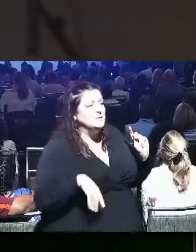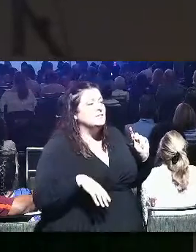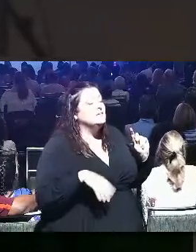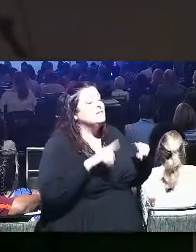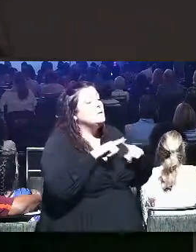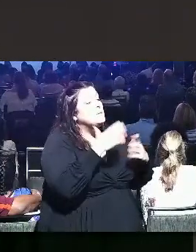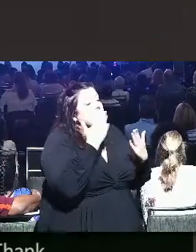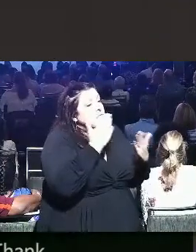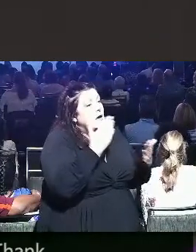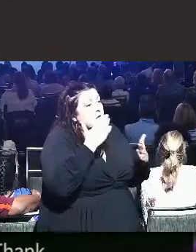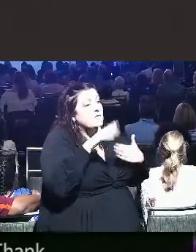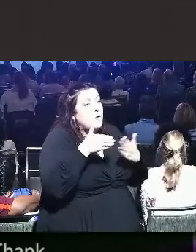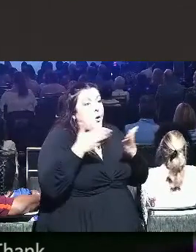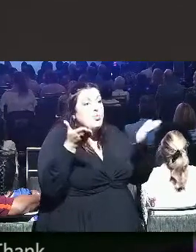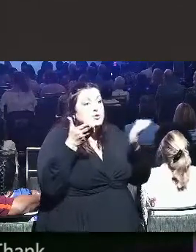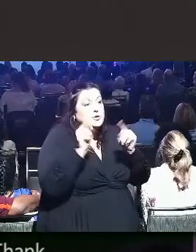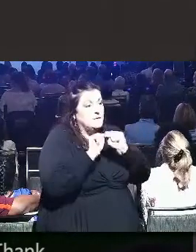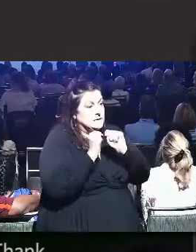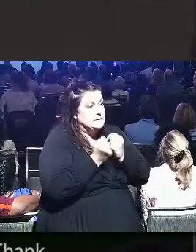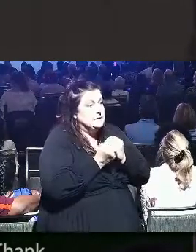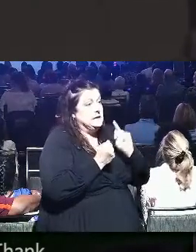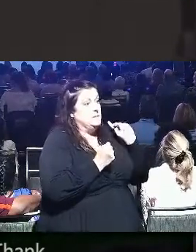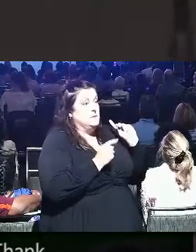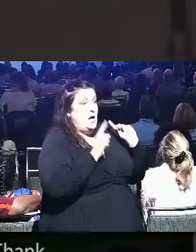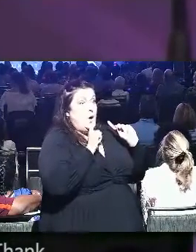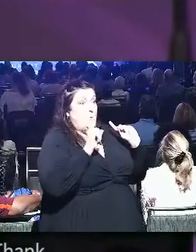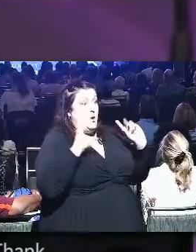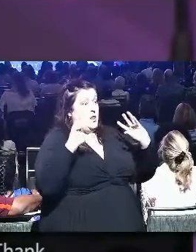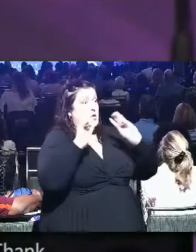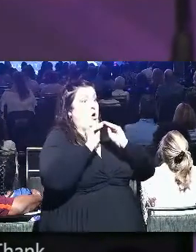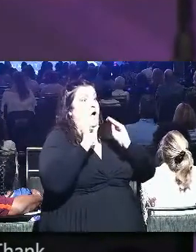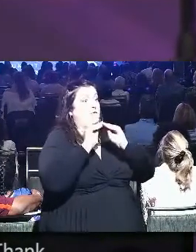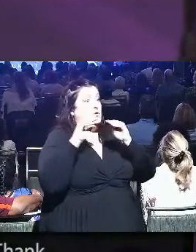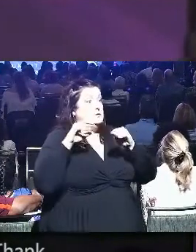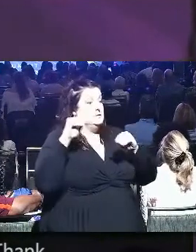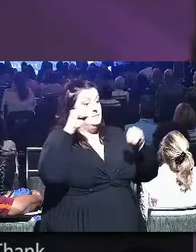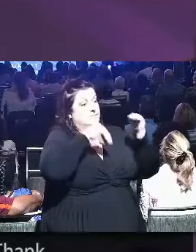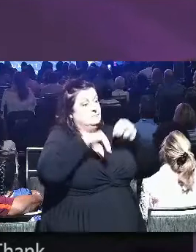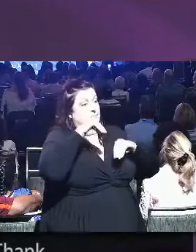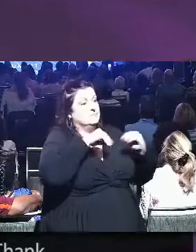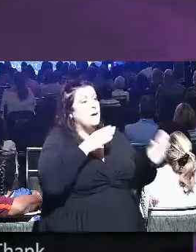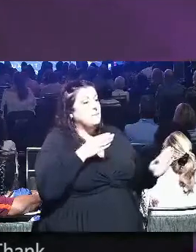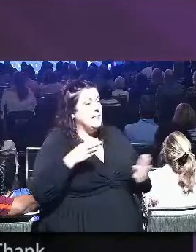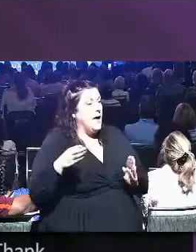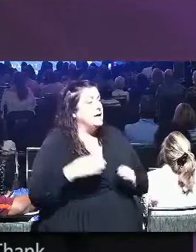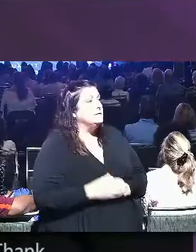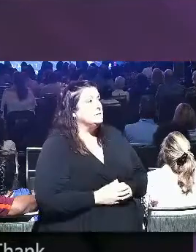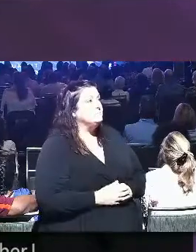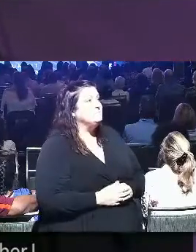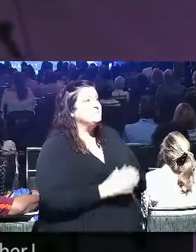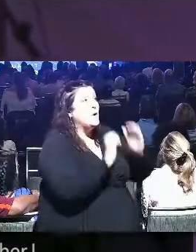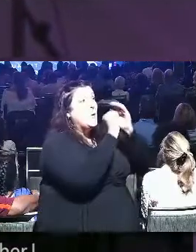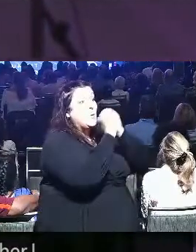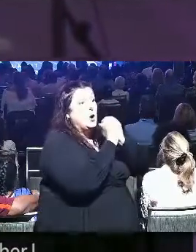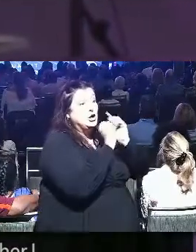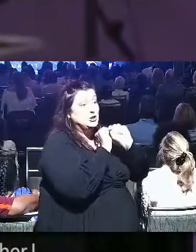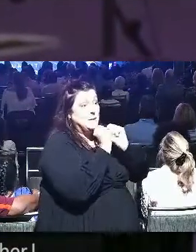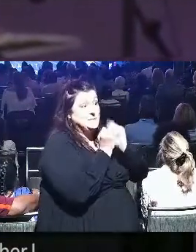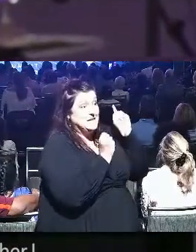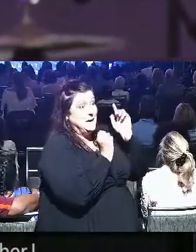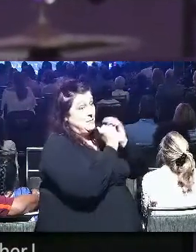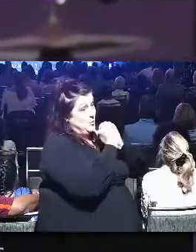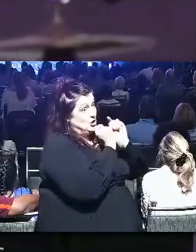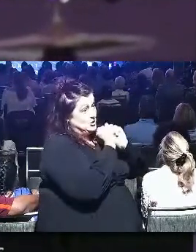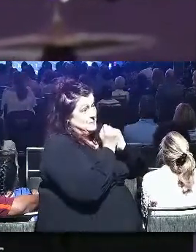all the service teams that put these conferences together. I want to thank the worship teams